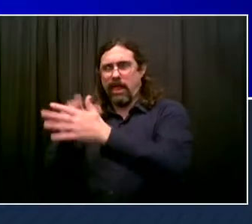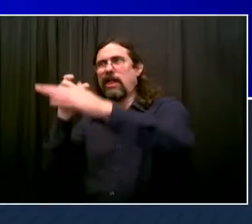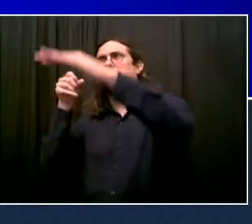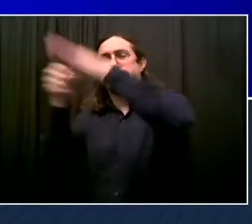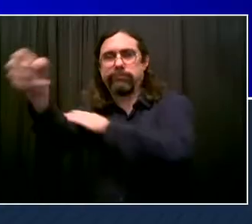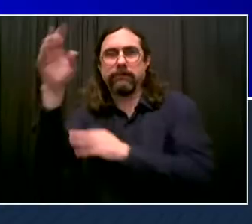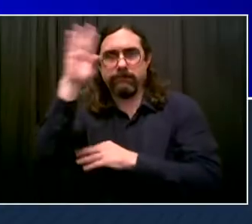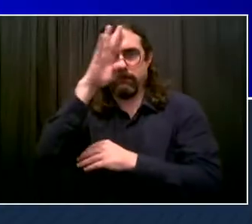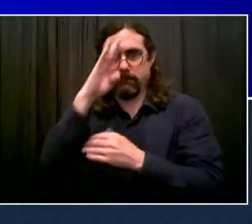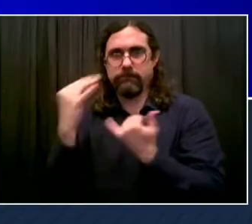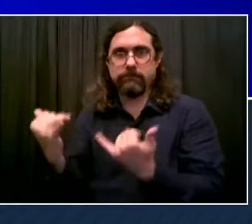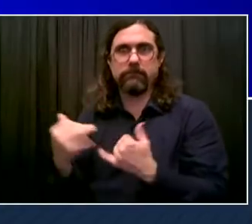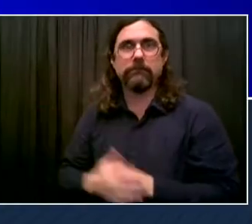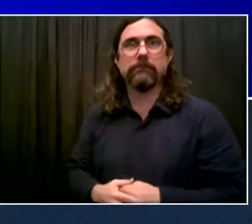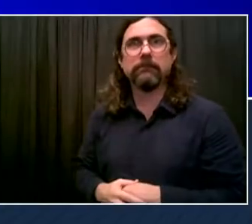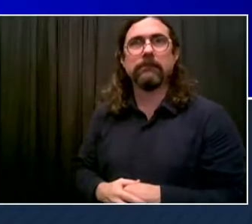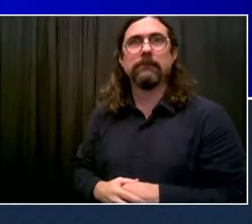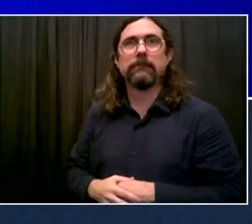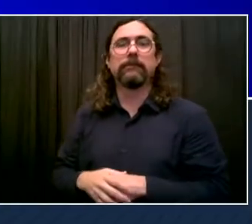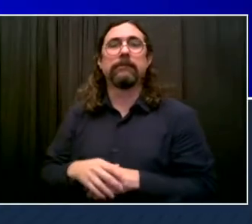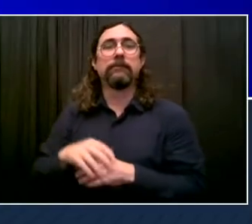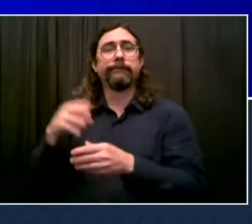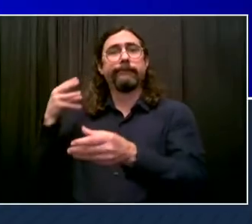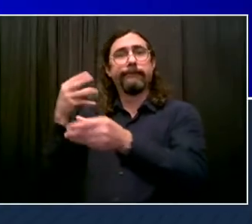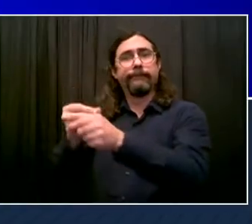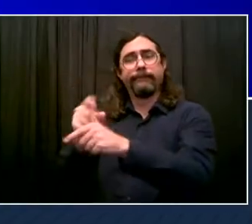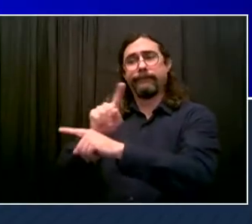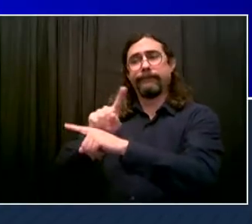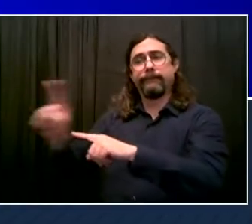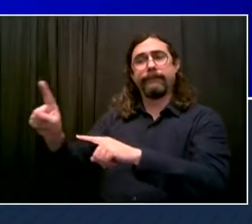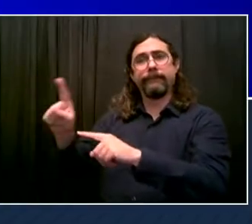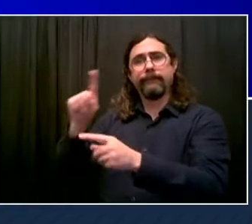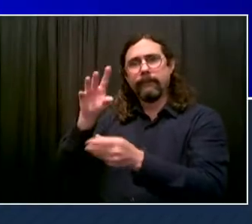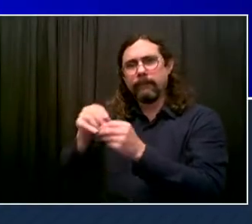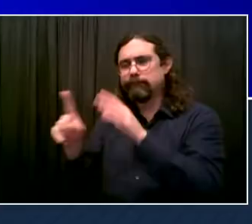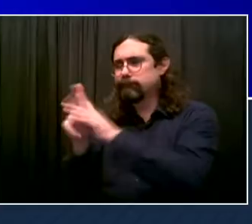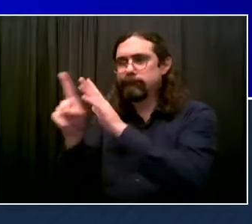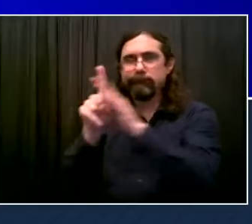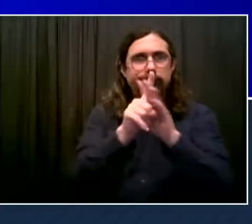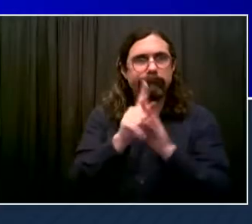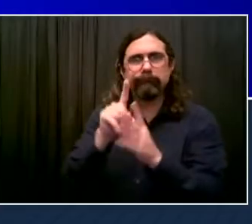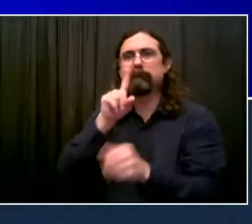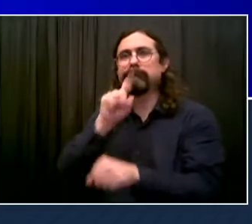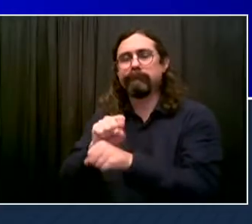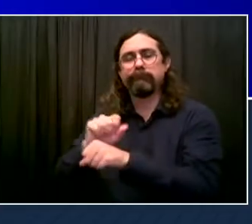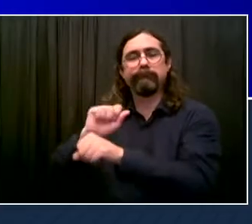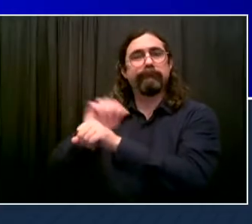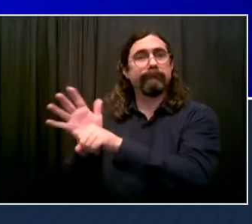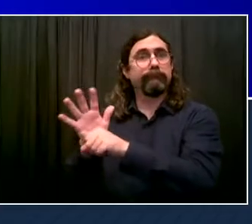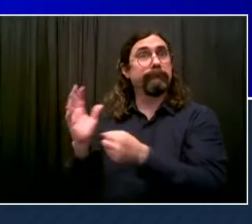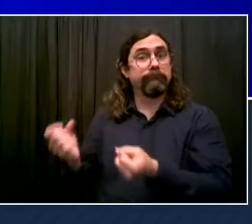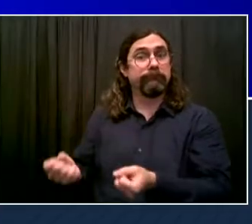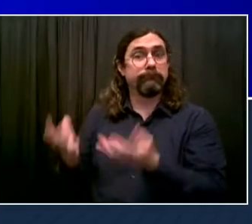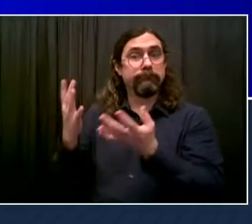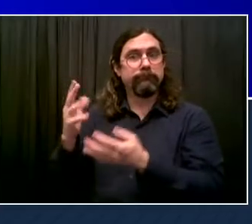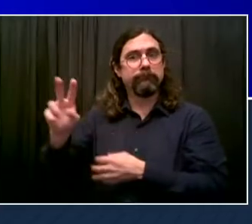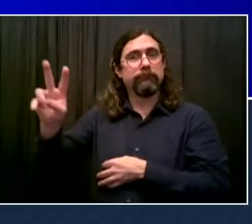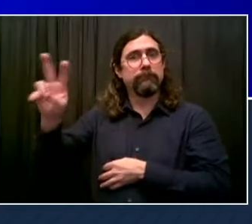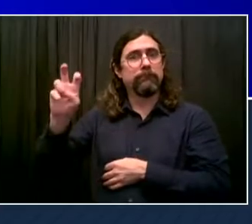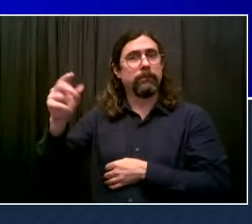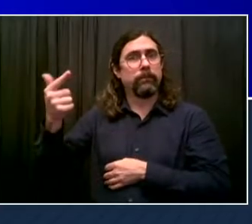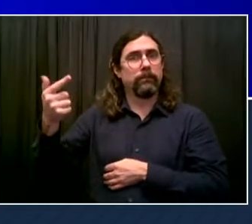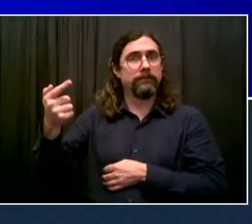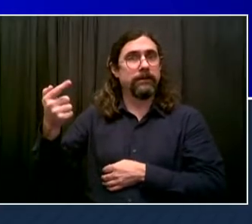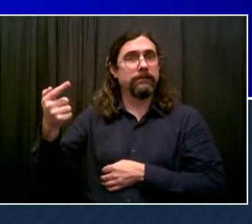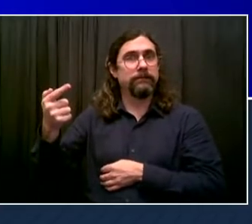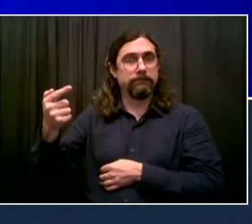on a 7-day average. Today's report, 221 cases. Again, you see these numbers keep going down because more and more people are getting